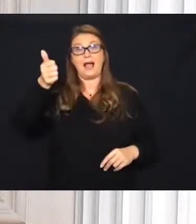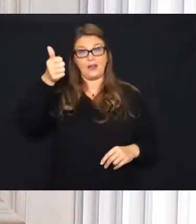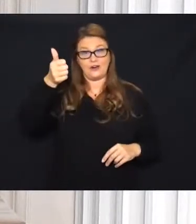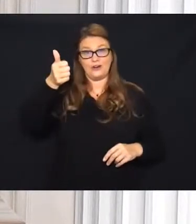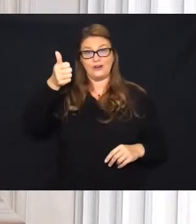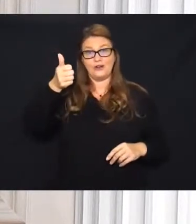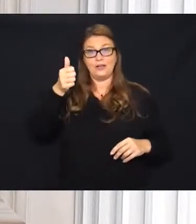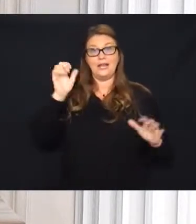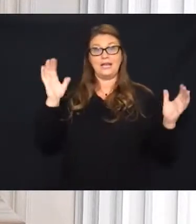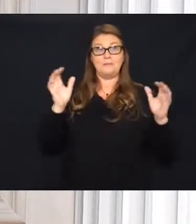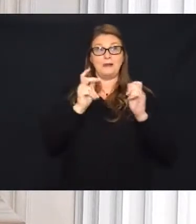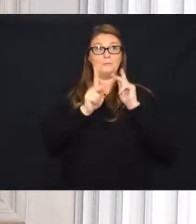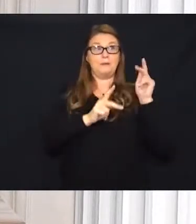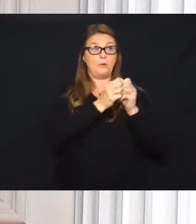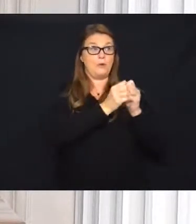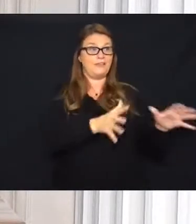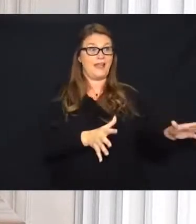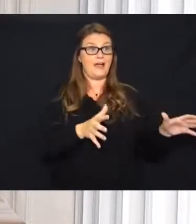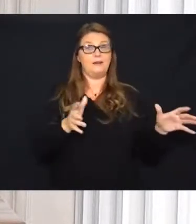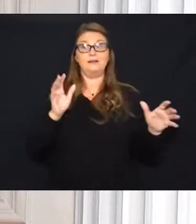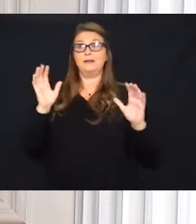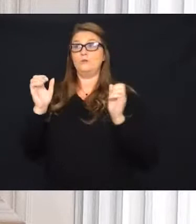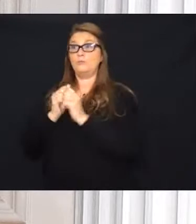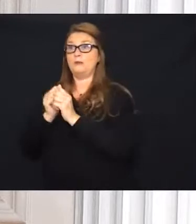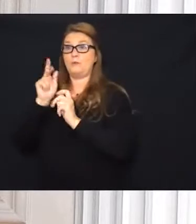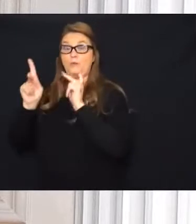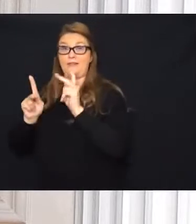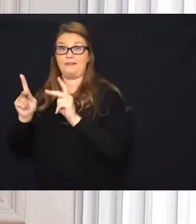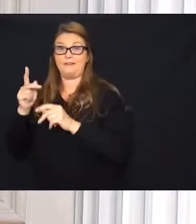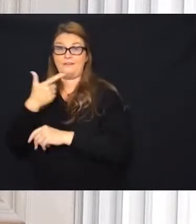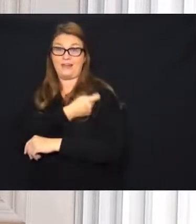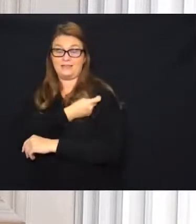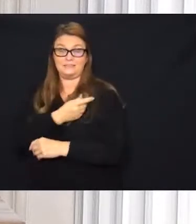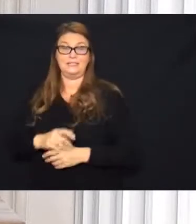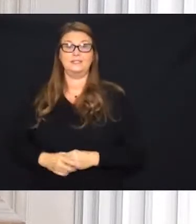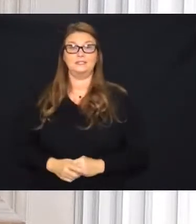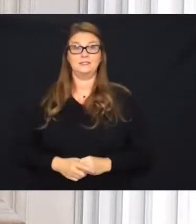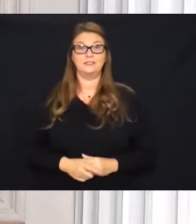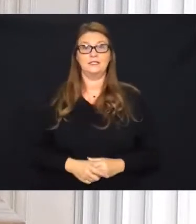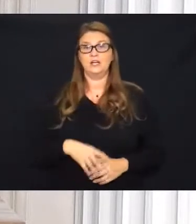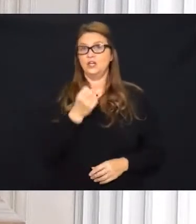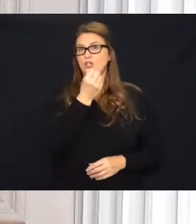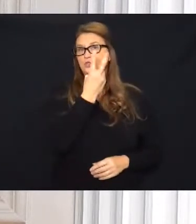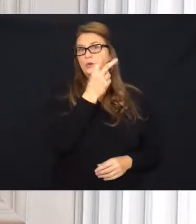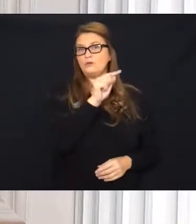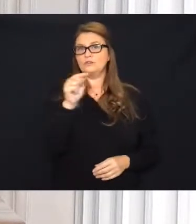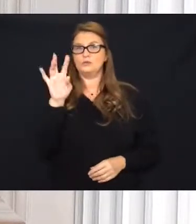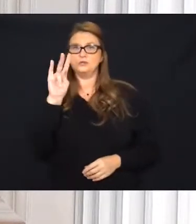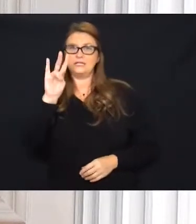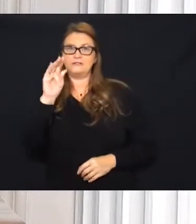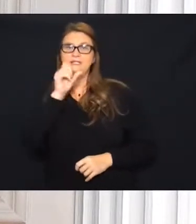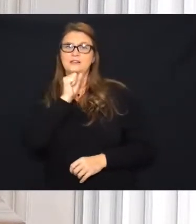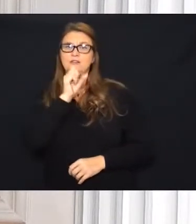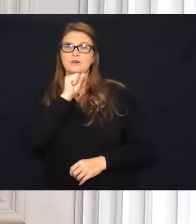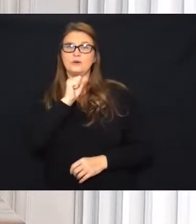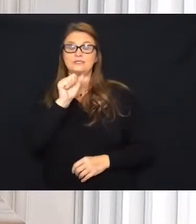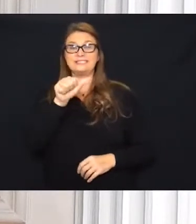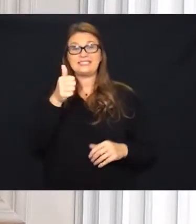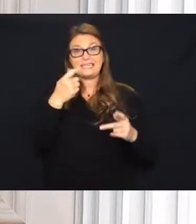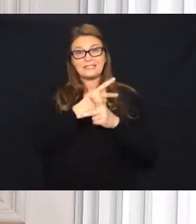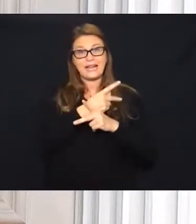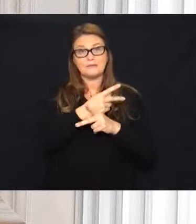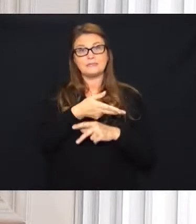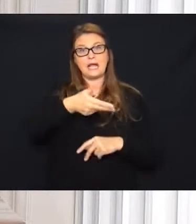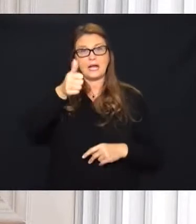unvaccinated versus vaccinated, and the risk of hospitalization in 12 to 17-year-olds is 10 times higher than